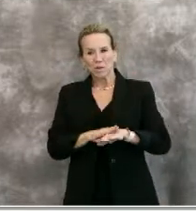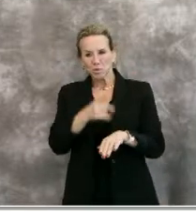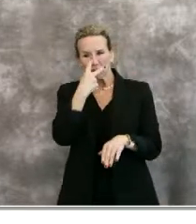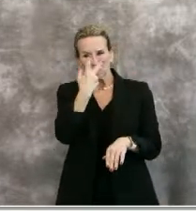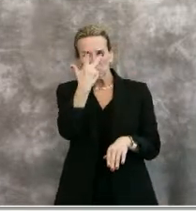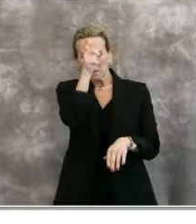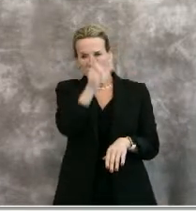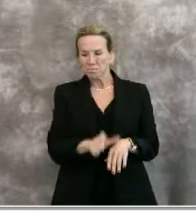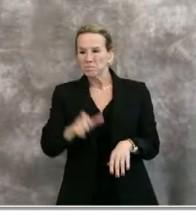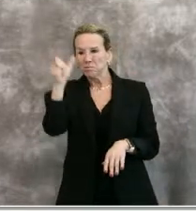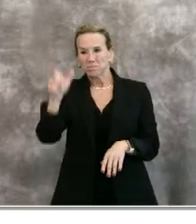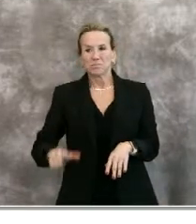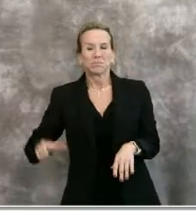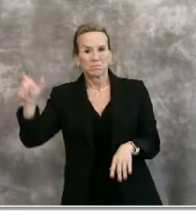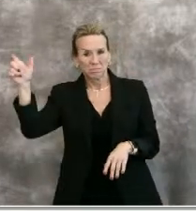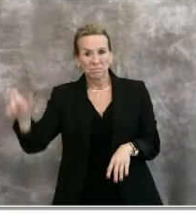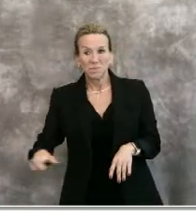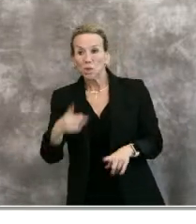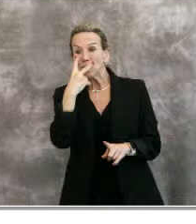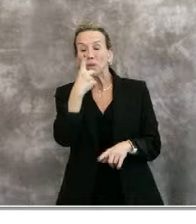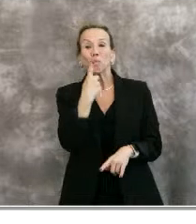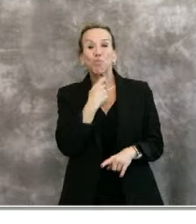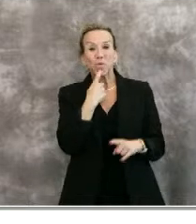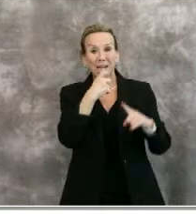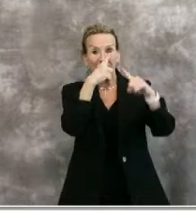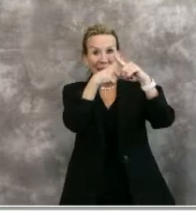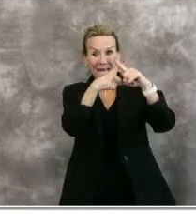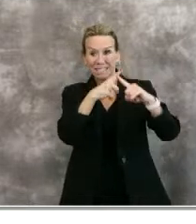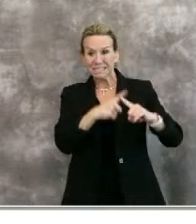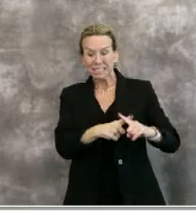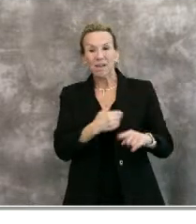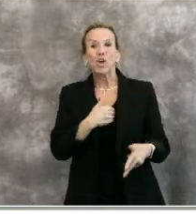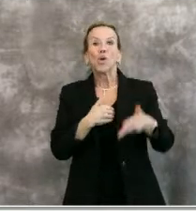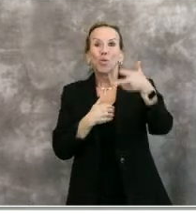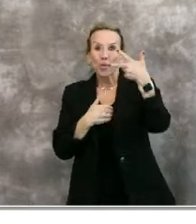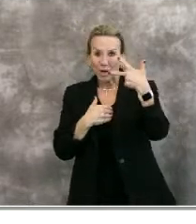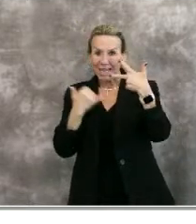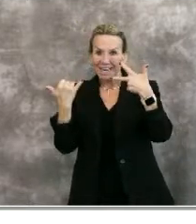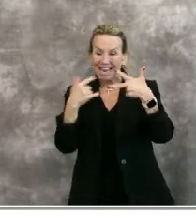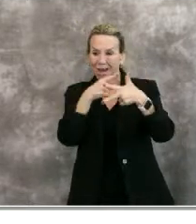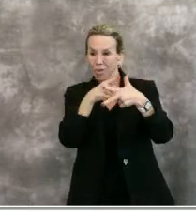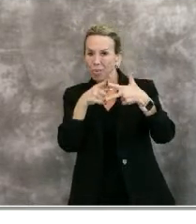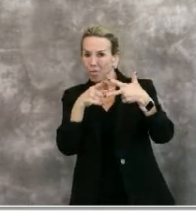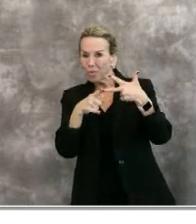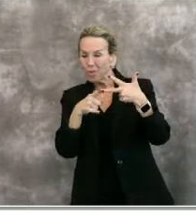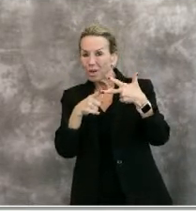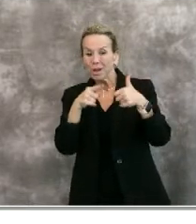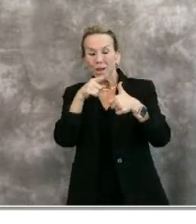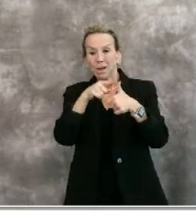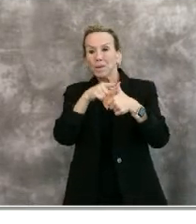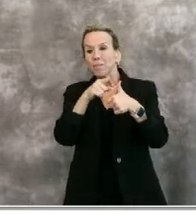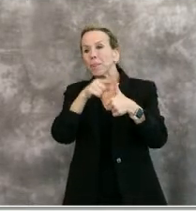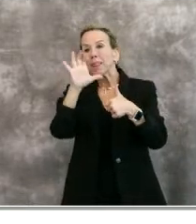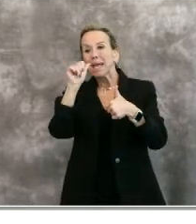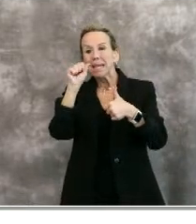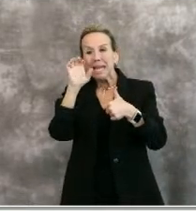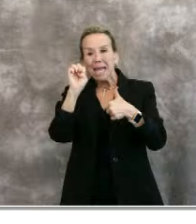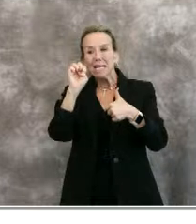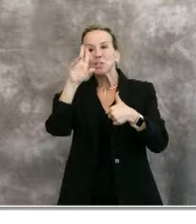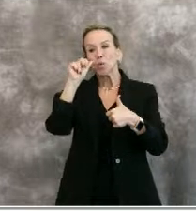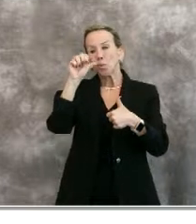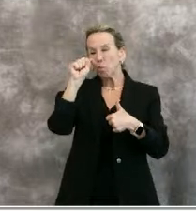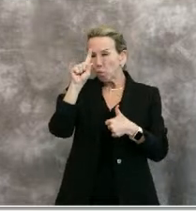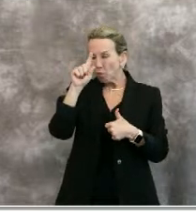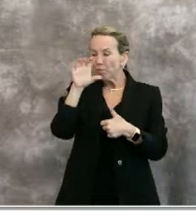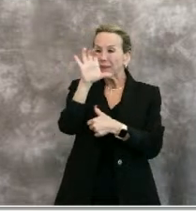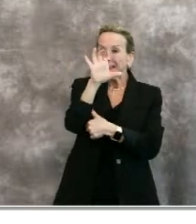see that represented by the red X, we have 3 triggers that are abnormal. The first is case rates, which is also